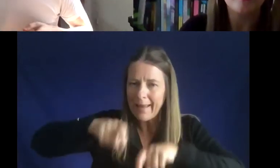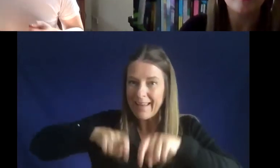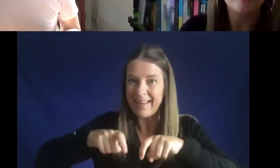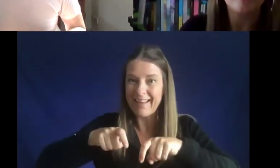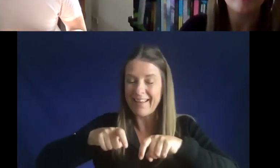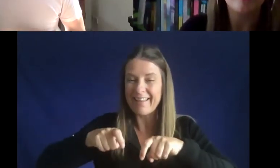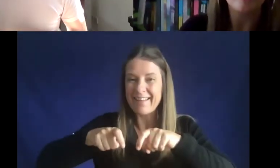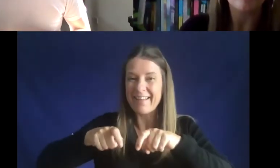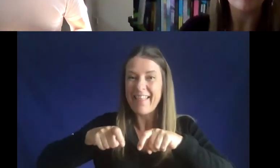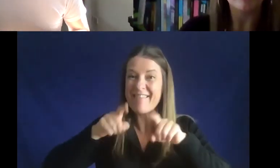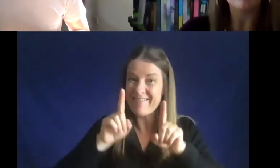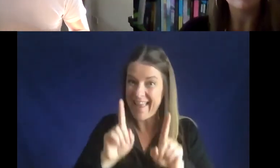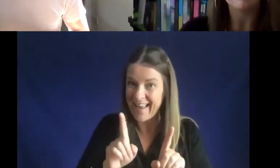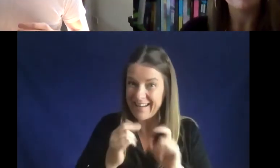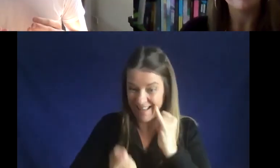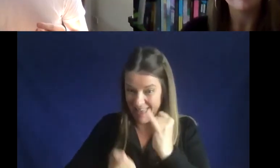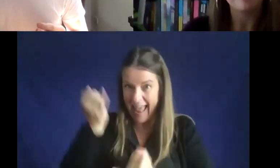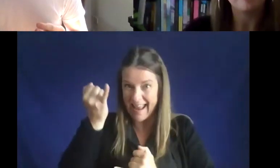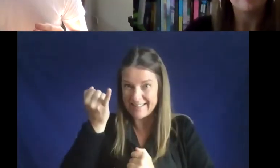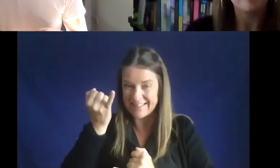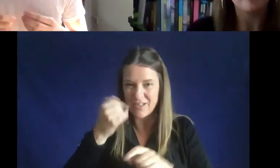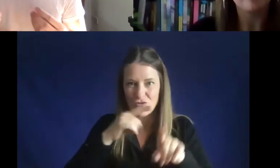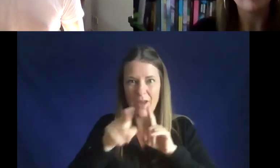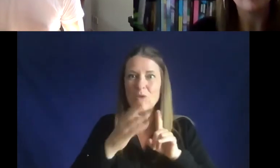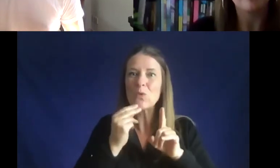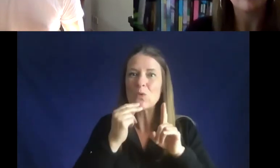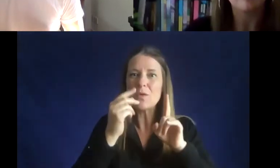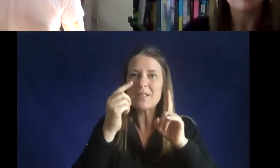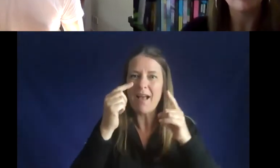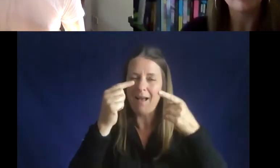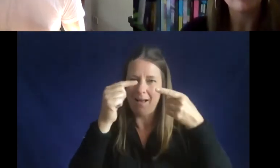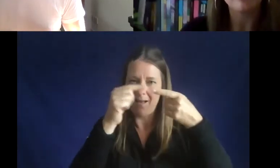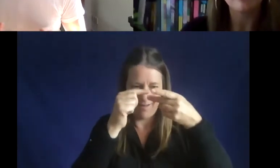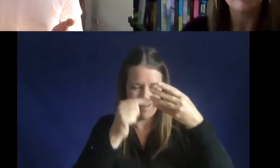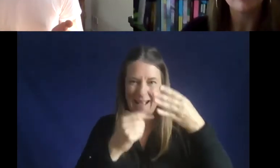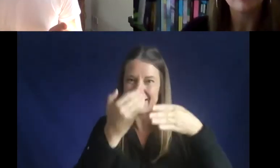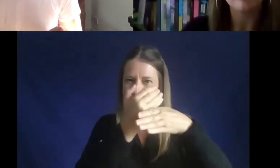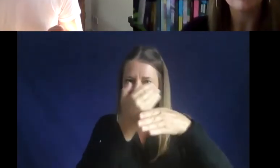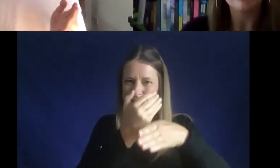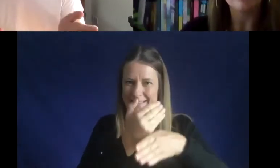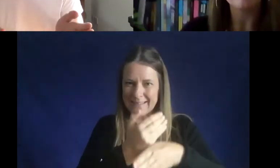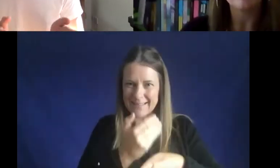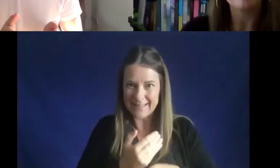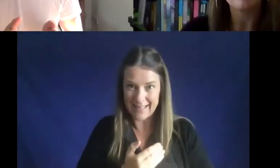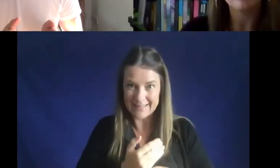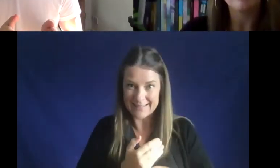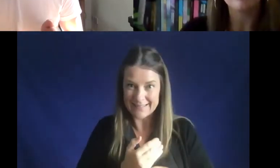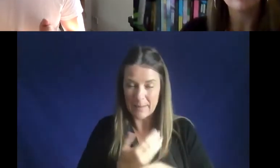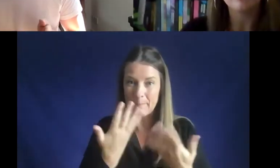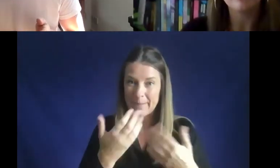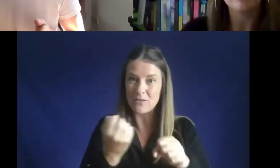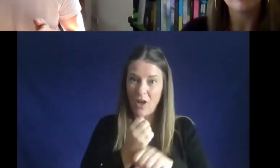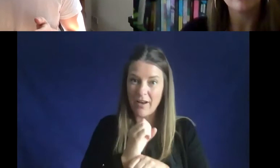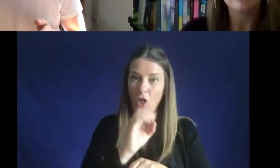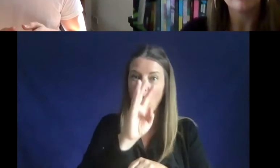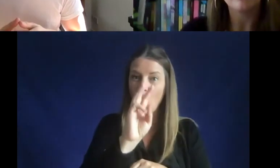the whole thing together, so that if you go to it and you realize that you've done tasks 13, 14, and